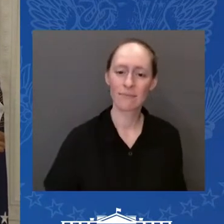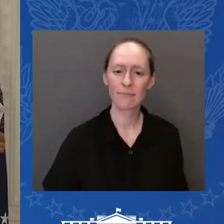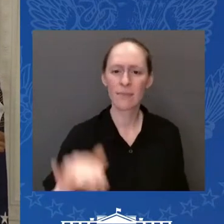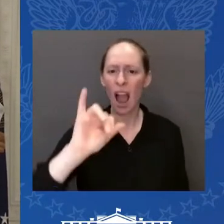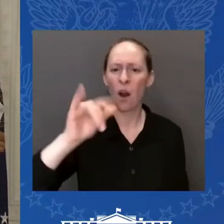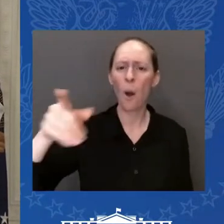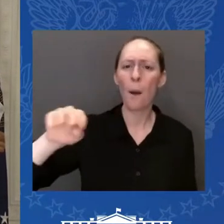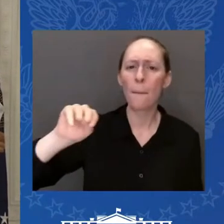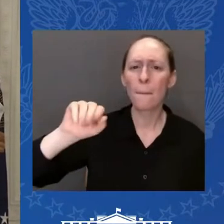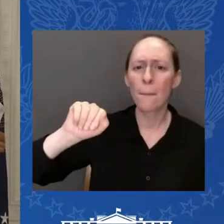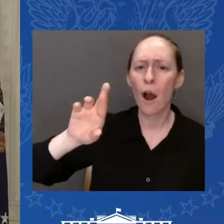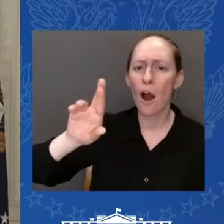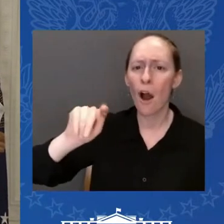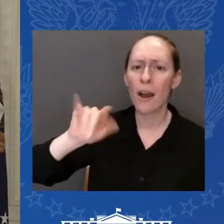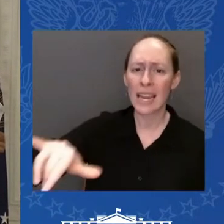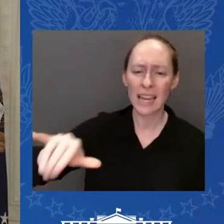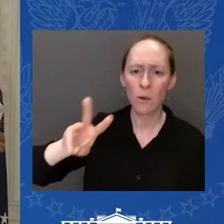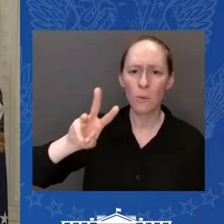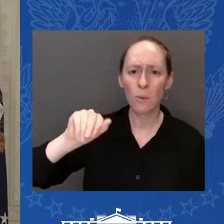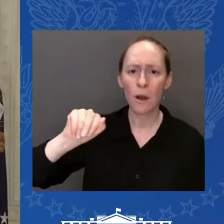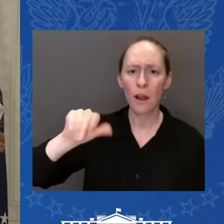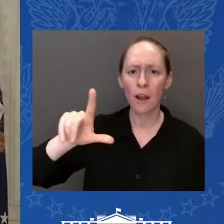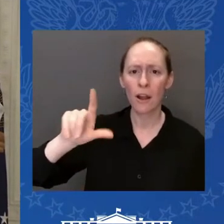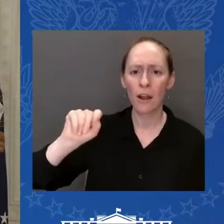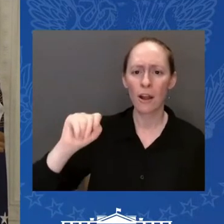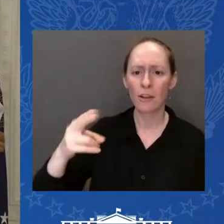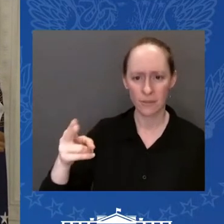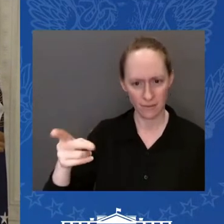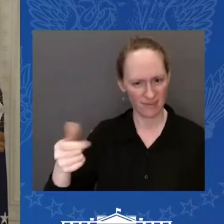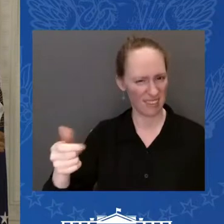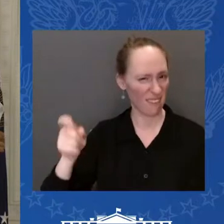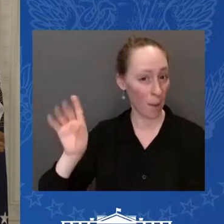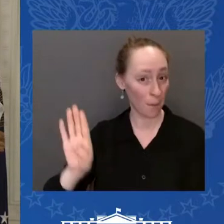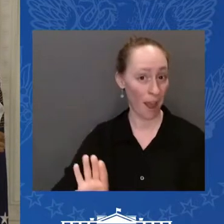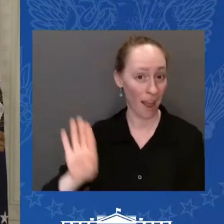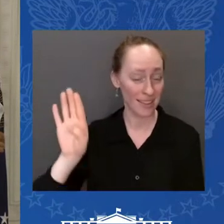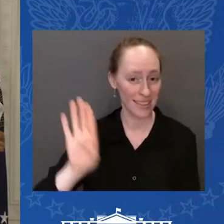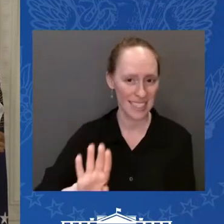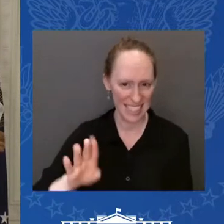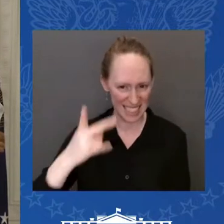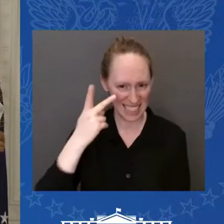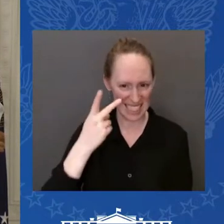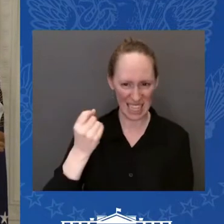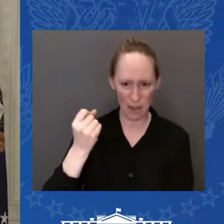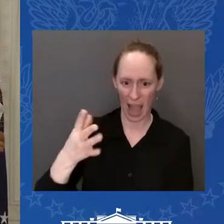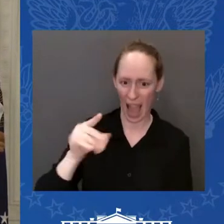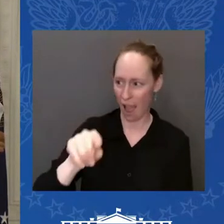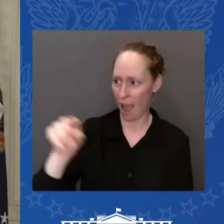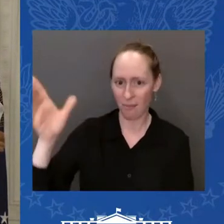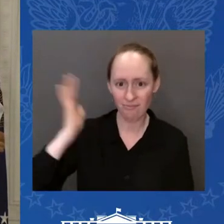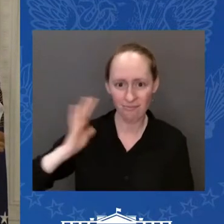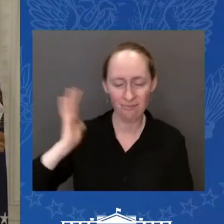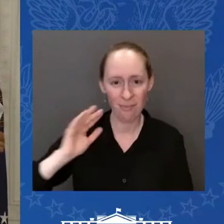a lot of mayors. And that's why I think we're making such progress. Look, the fact is that,